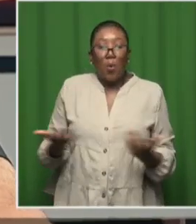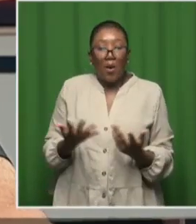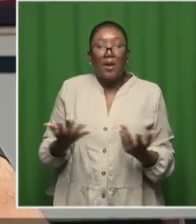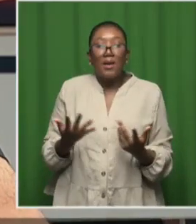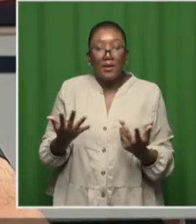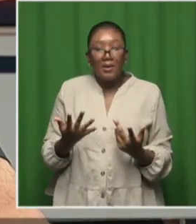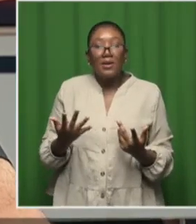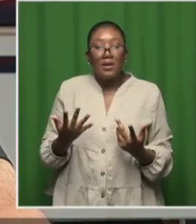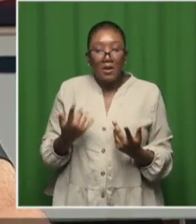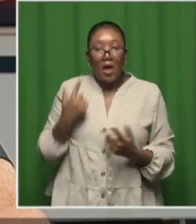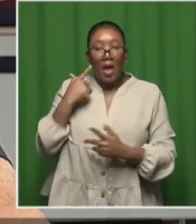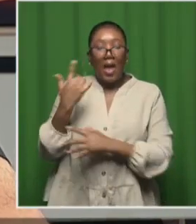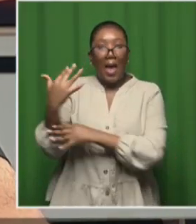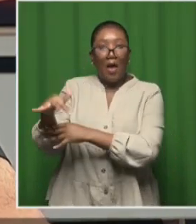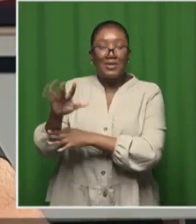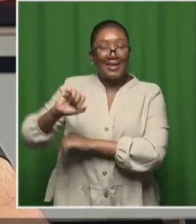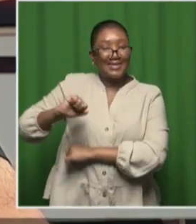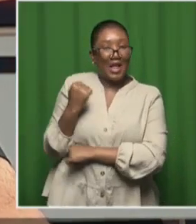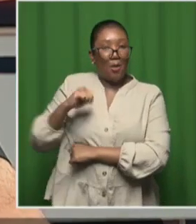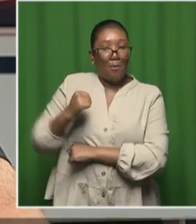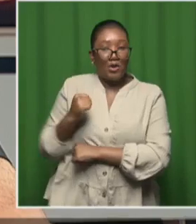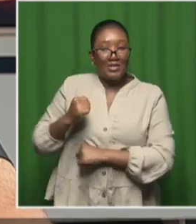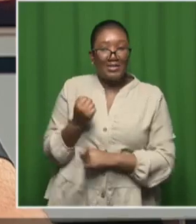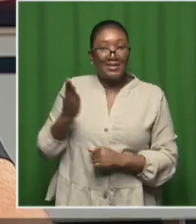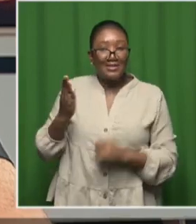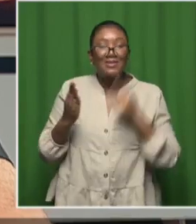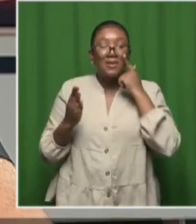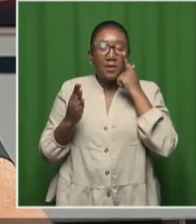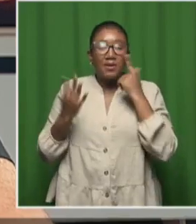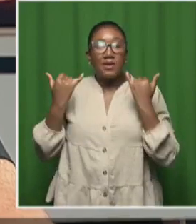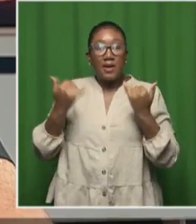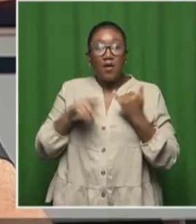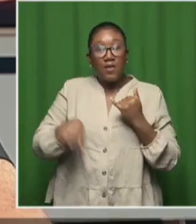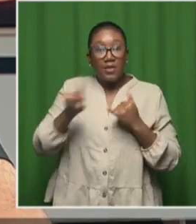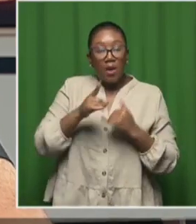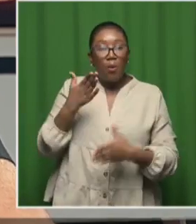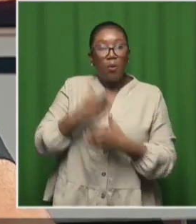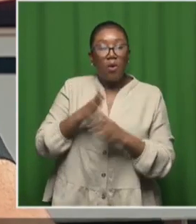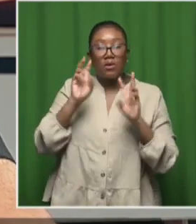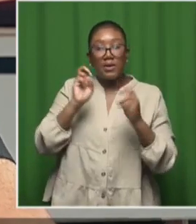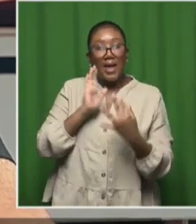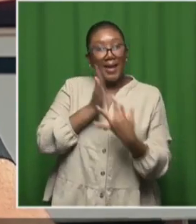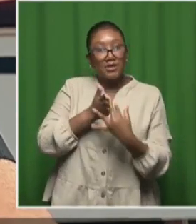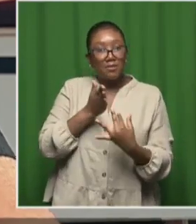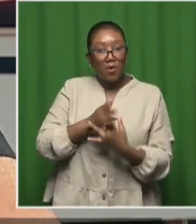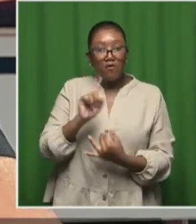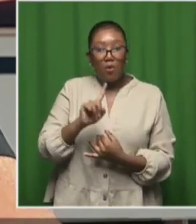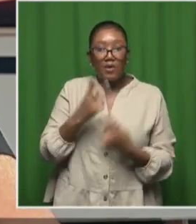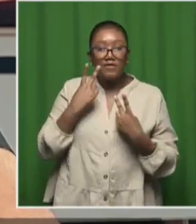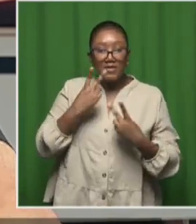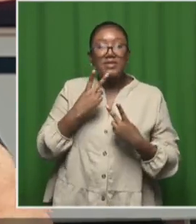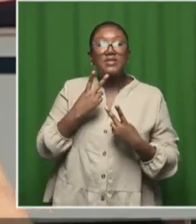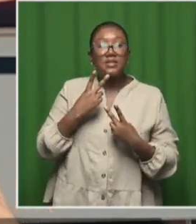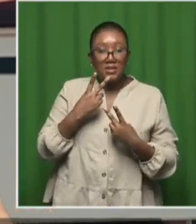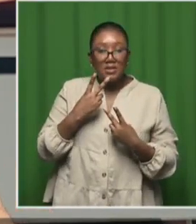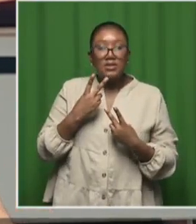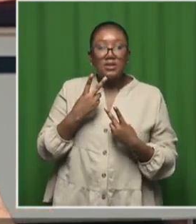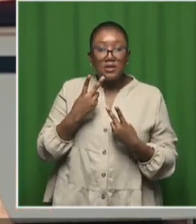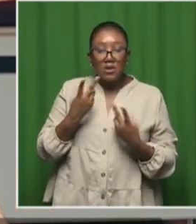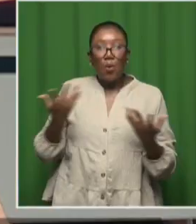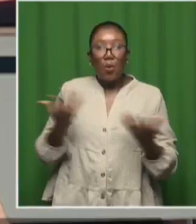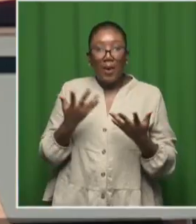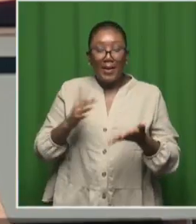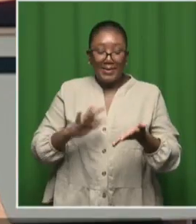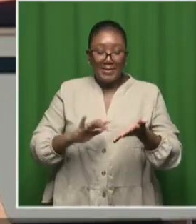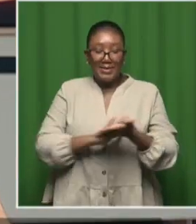just outside Stellenbosch, the works that are accessible are specifically the stone that are accessible on a tactile